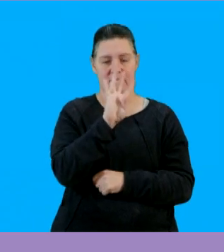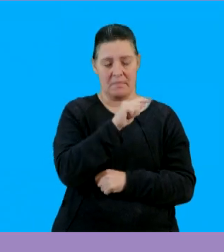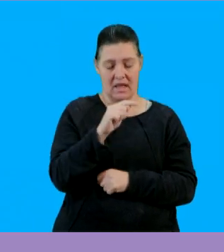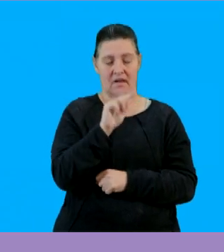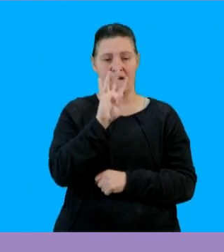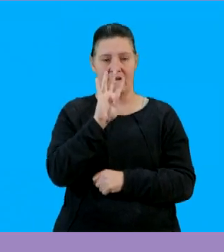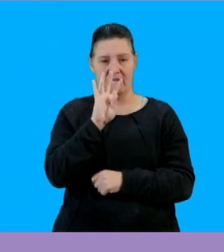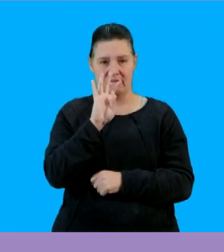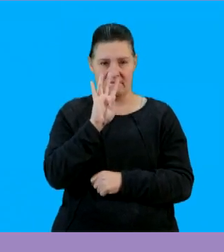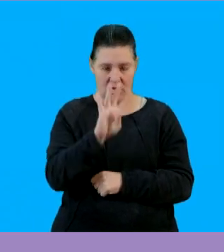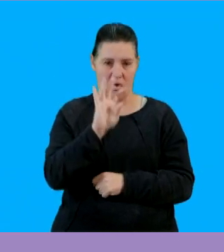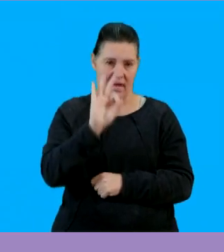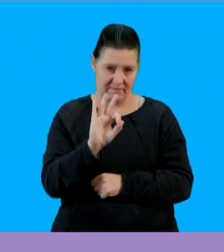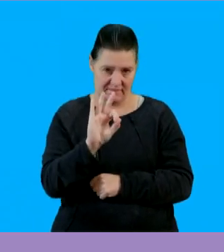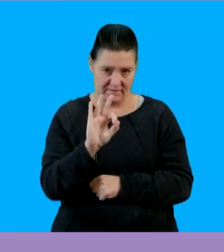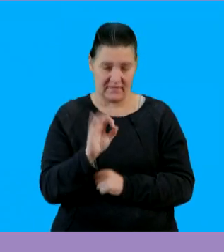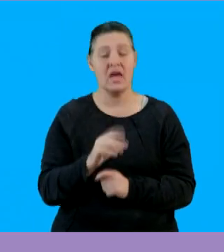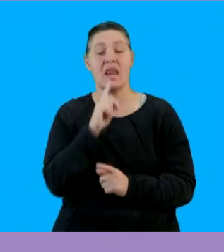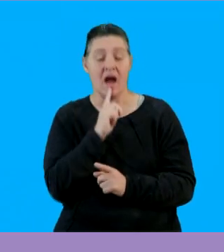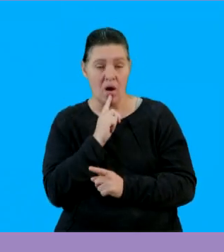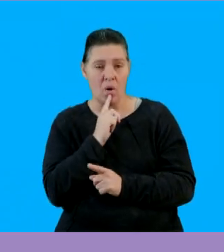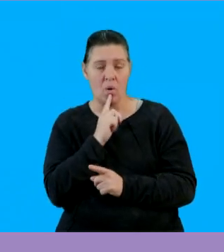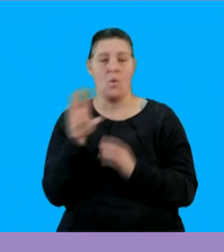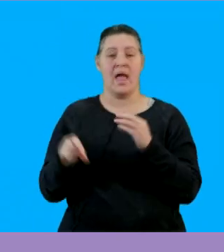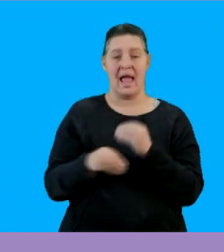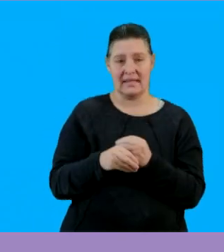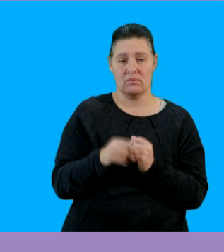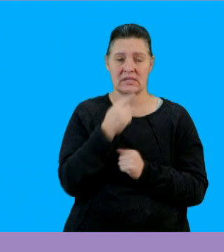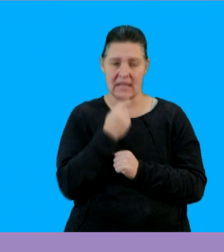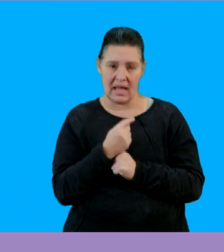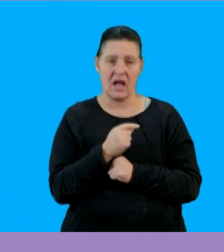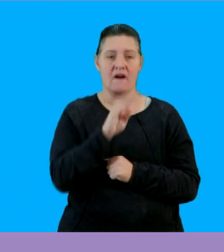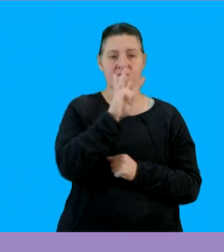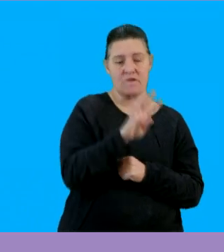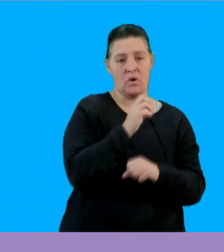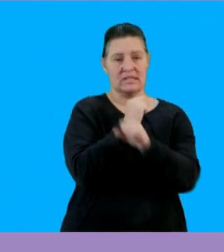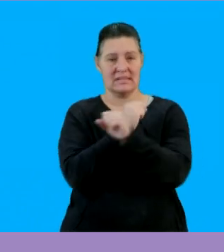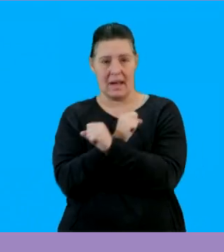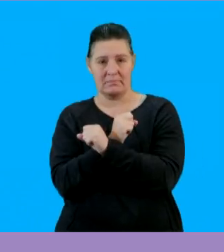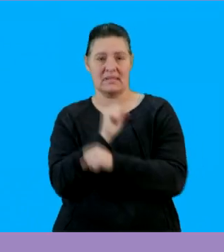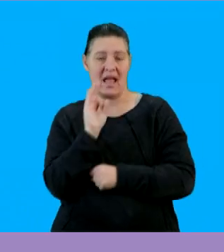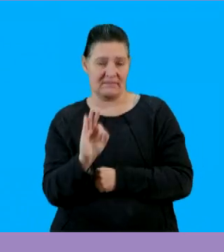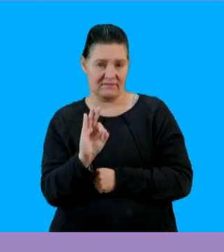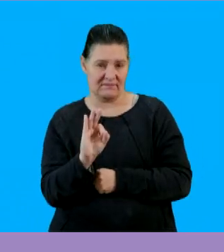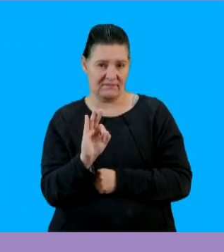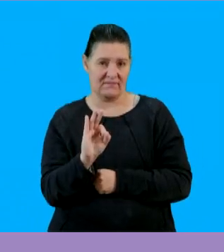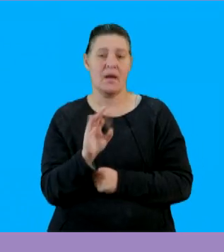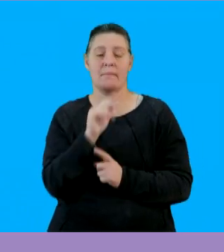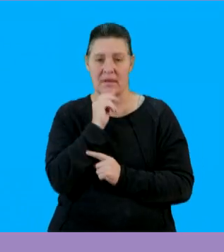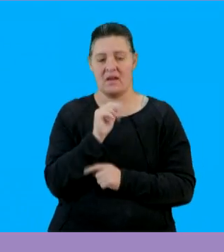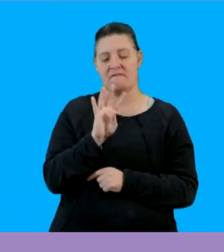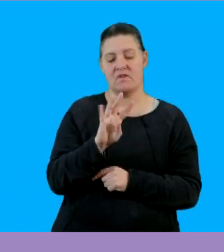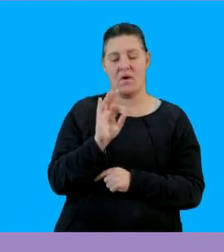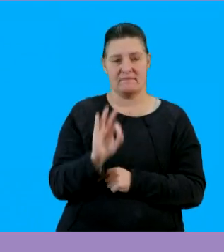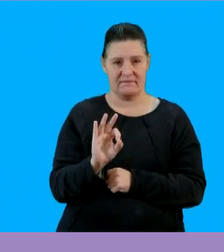that is 4f. Then we are adding here, and then we are going to say 4 multiplied by